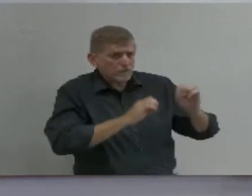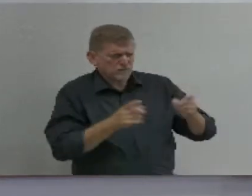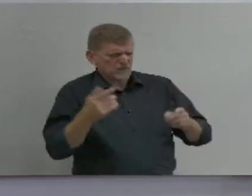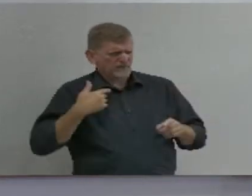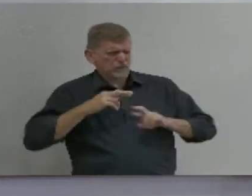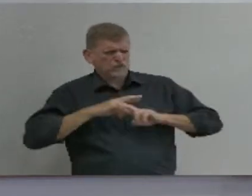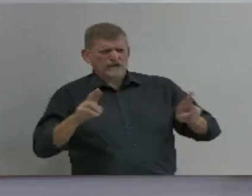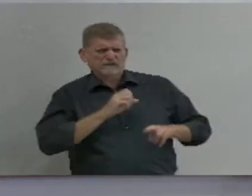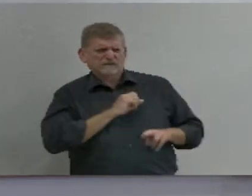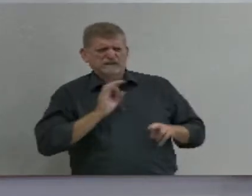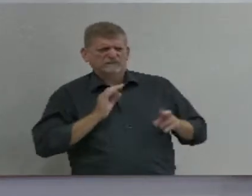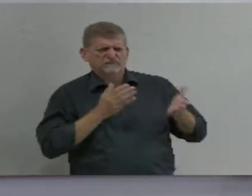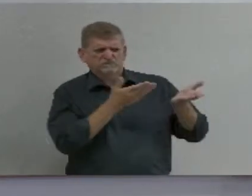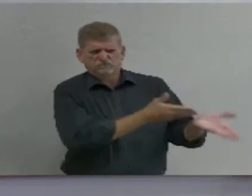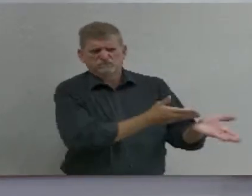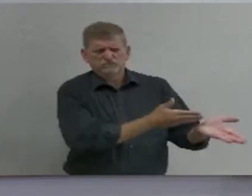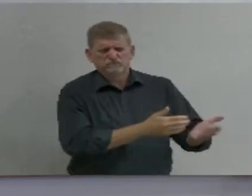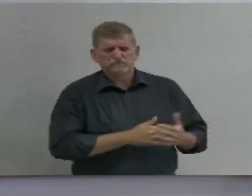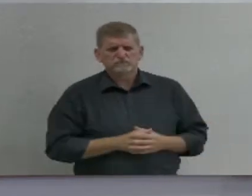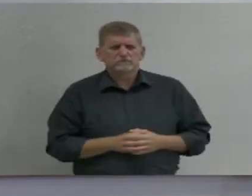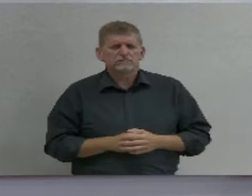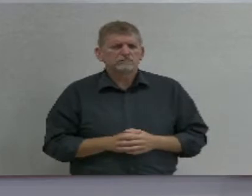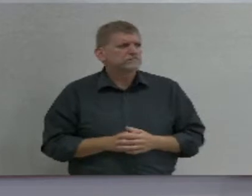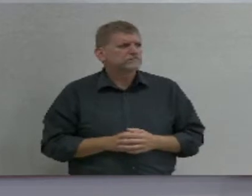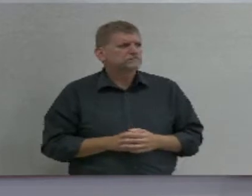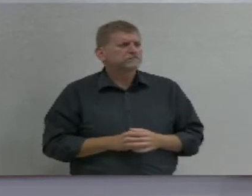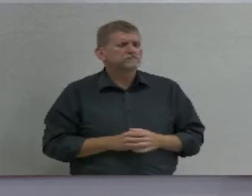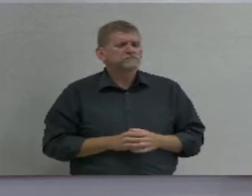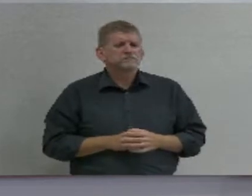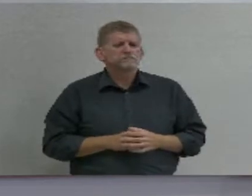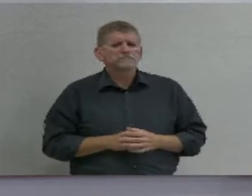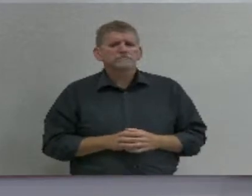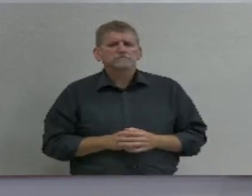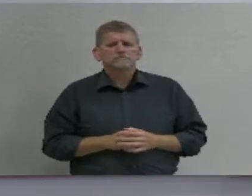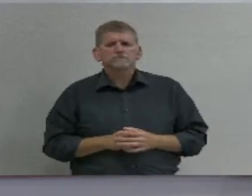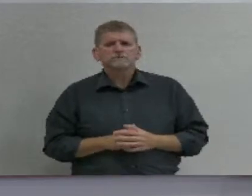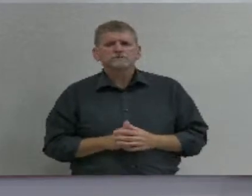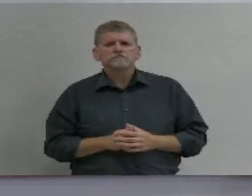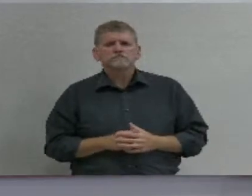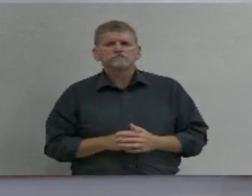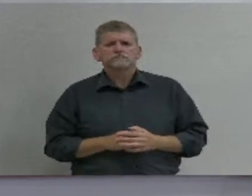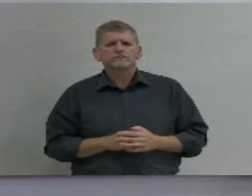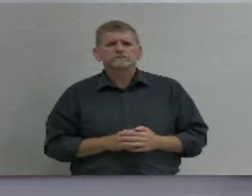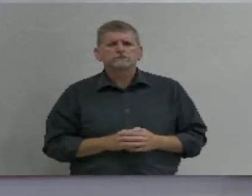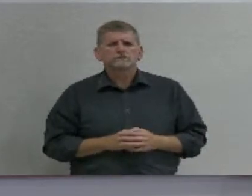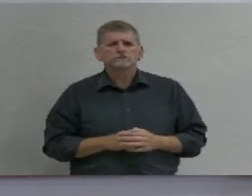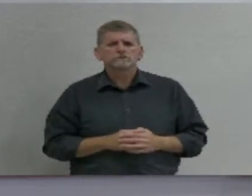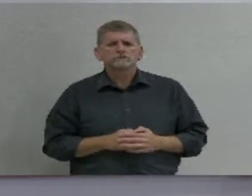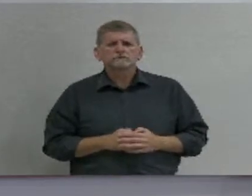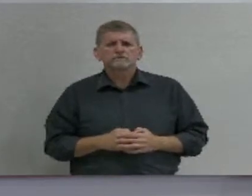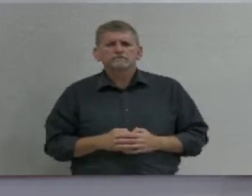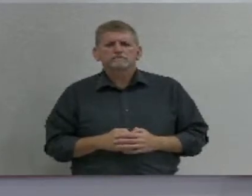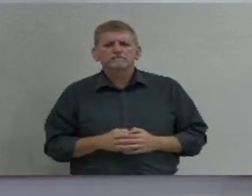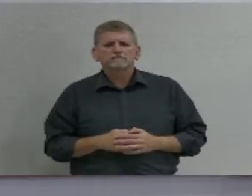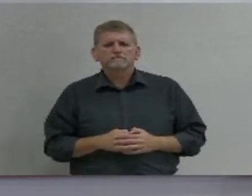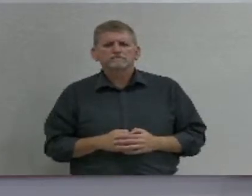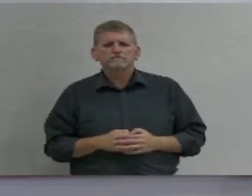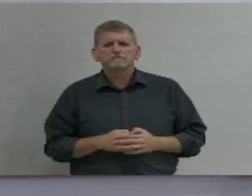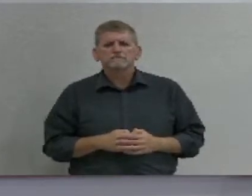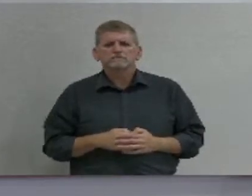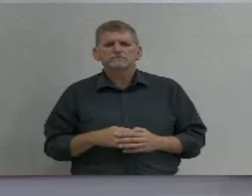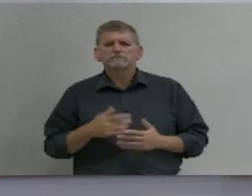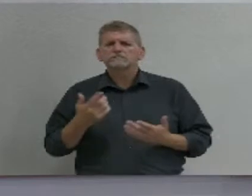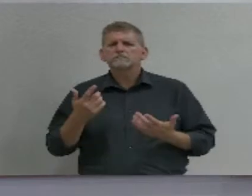have medical questions, and then we help them through that. So we have folks on site that will do that. There's no families of the students that